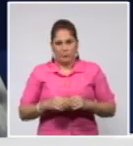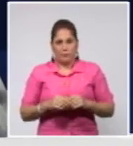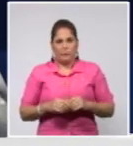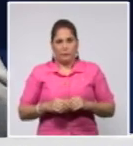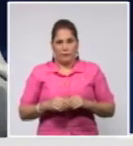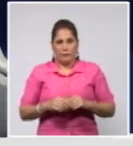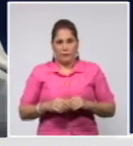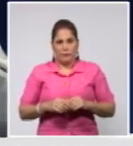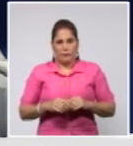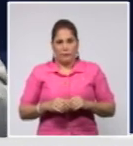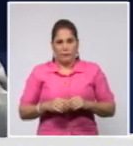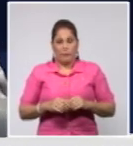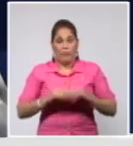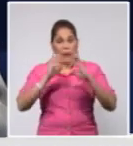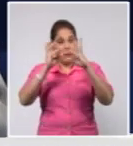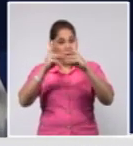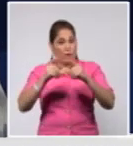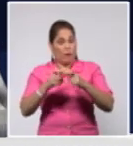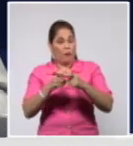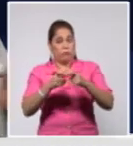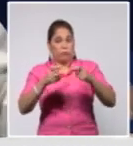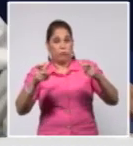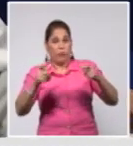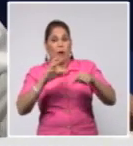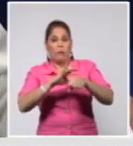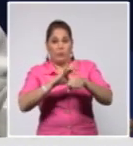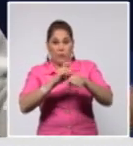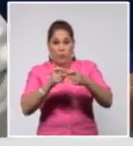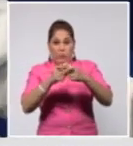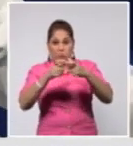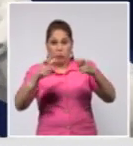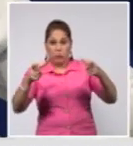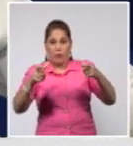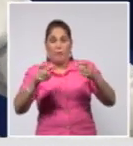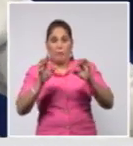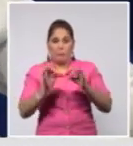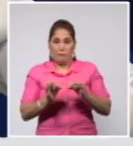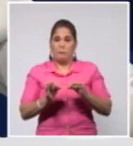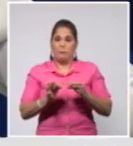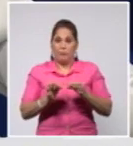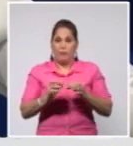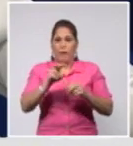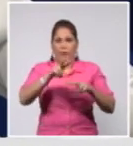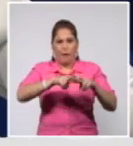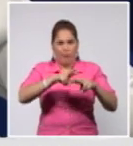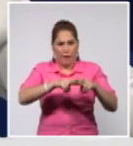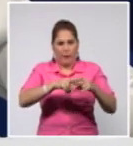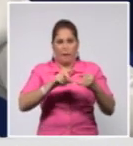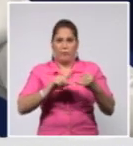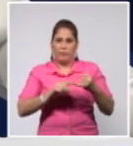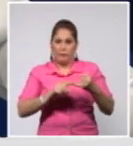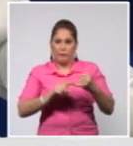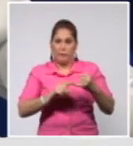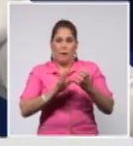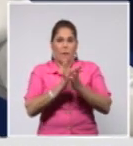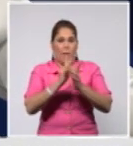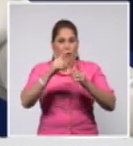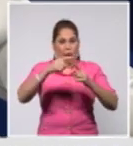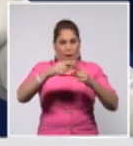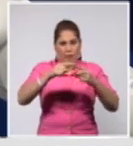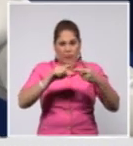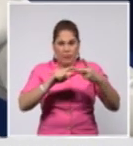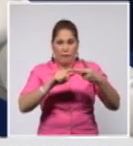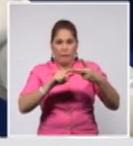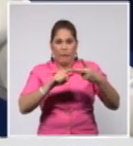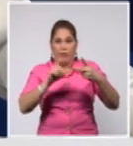of the country's territories were tested, with a high number from Havana, Matanzas, Villa